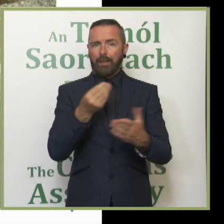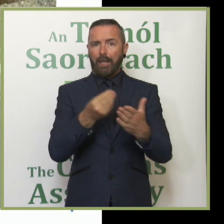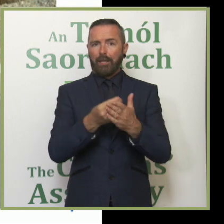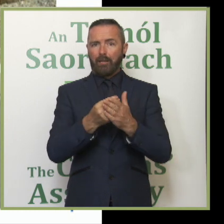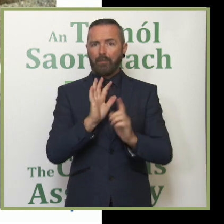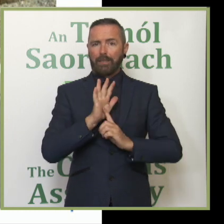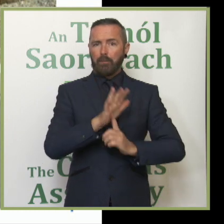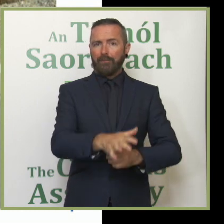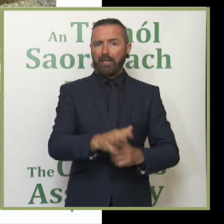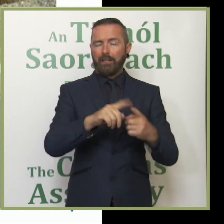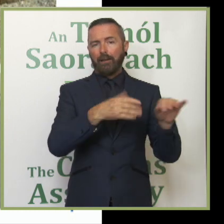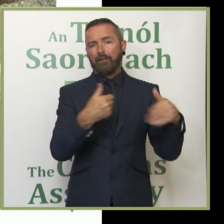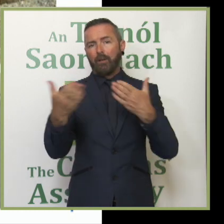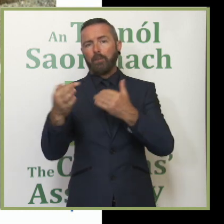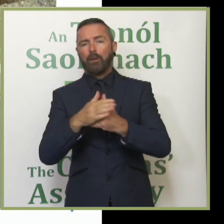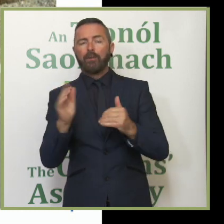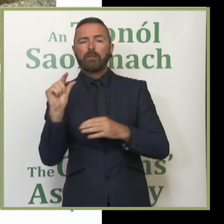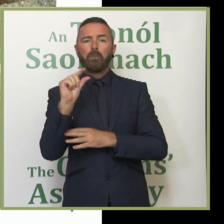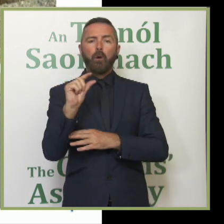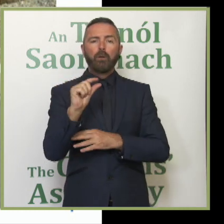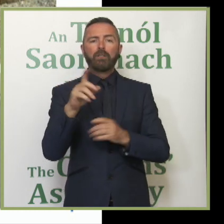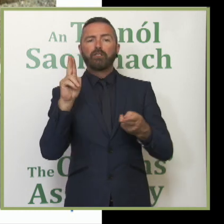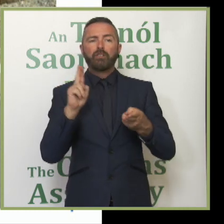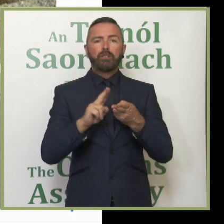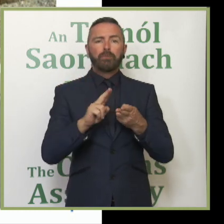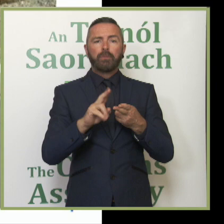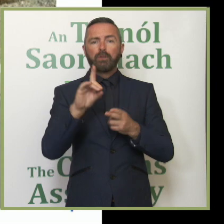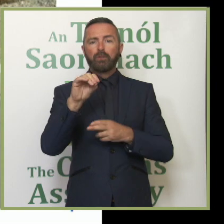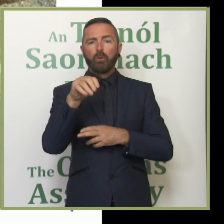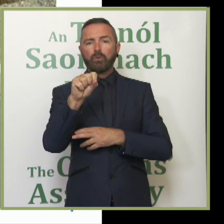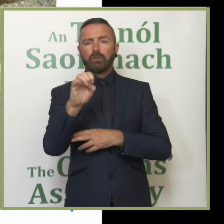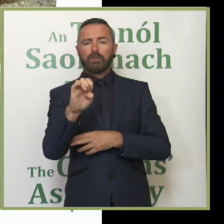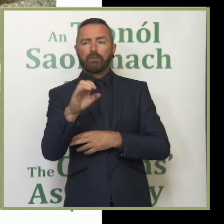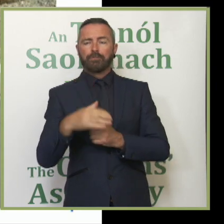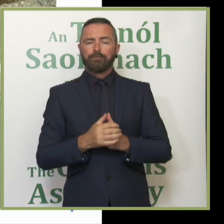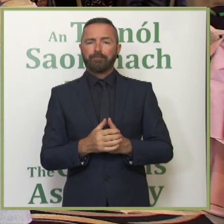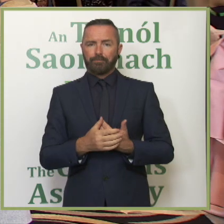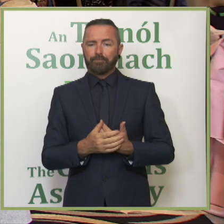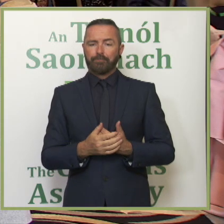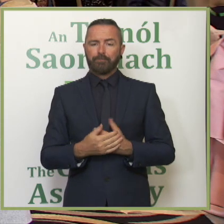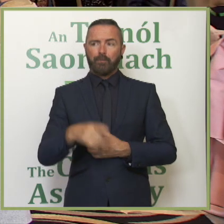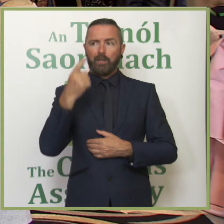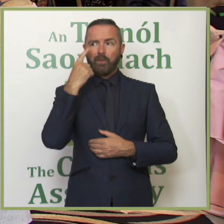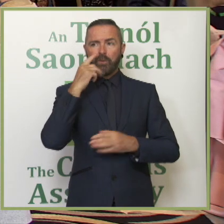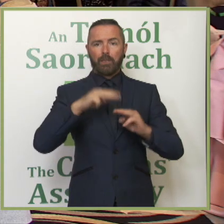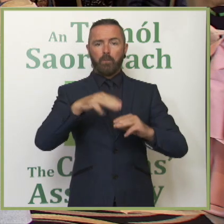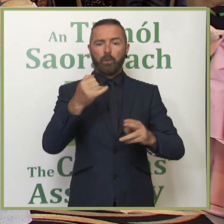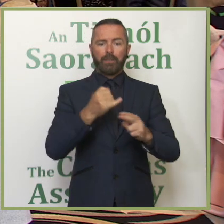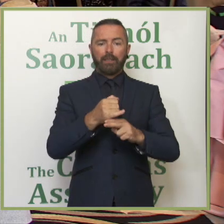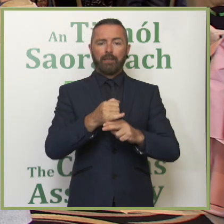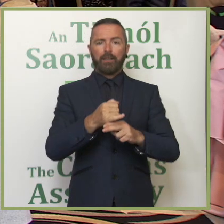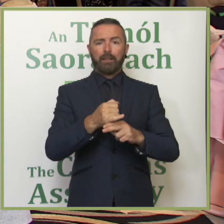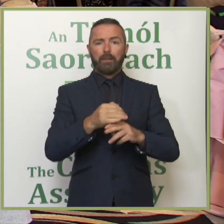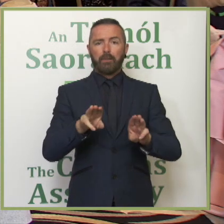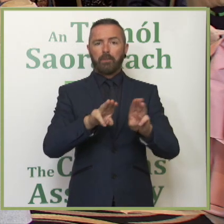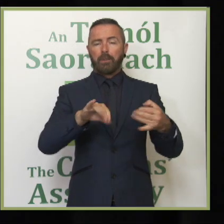deprivation and the availability of small, cheap crack cocaine doses. It is being seen mainly in people who